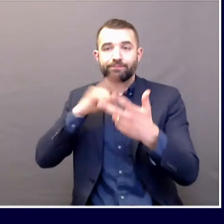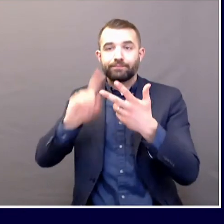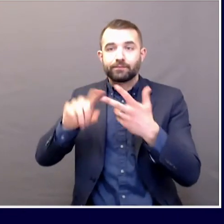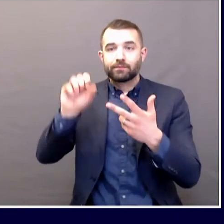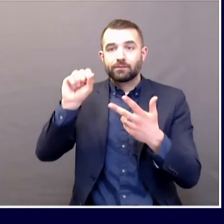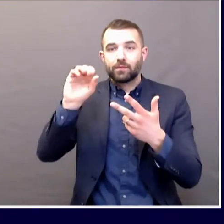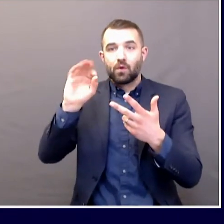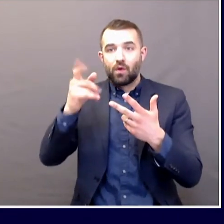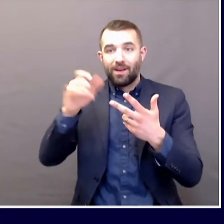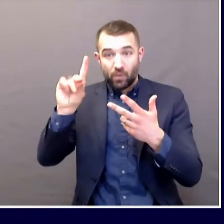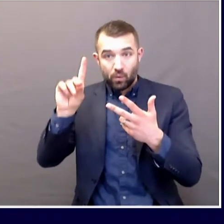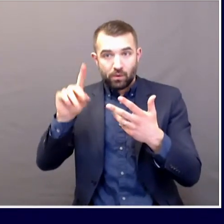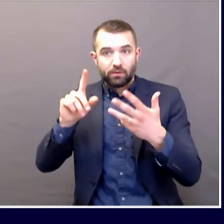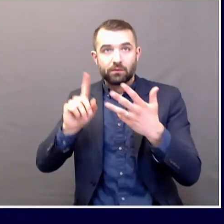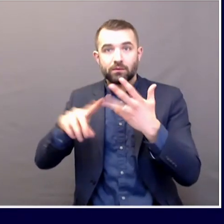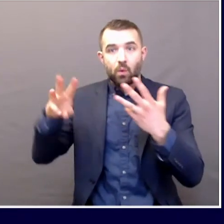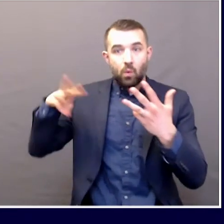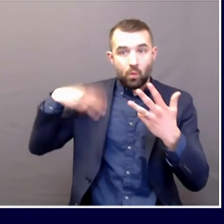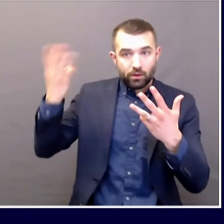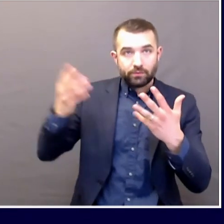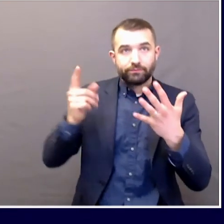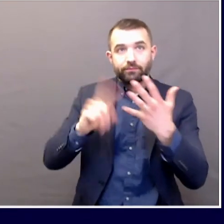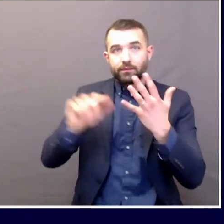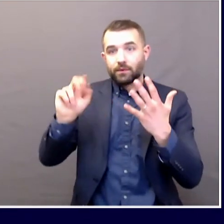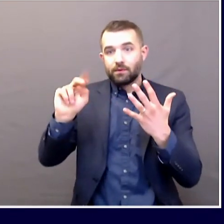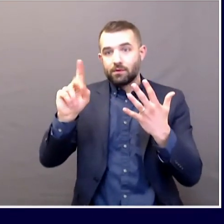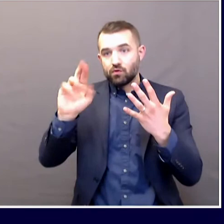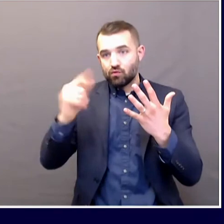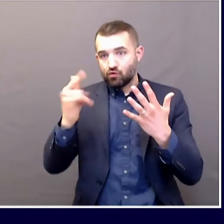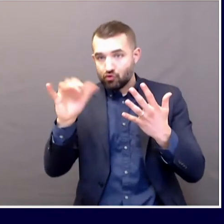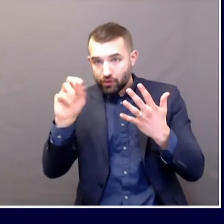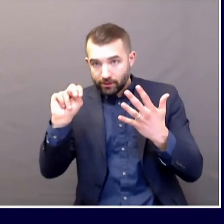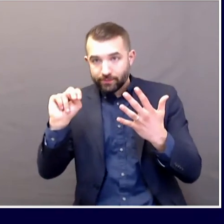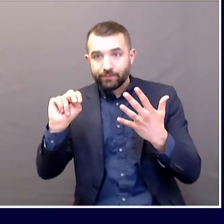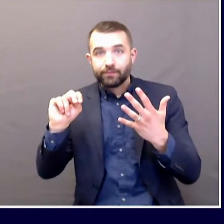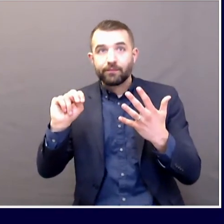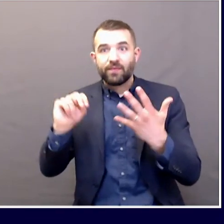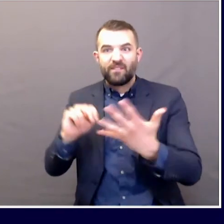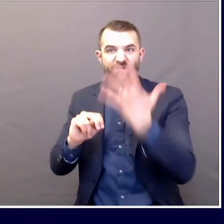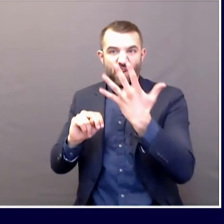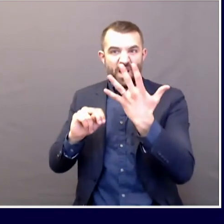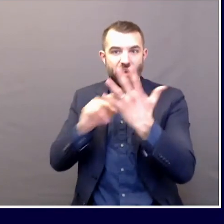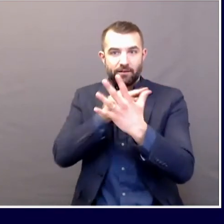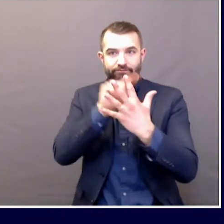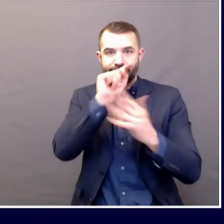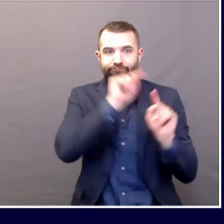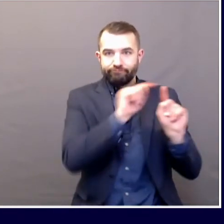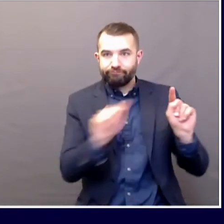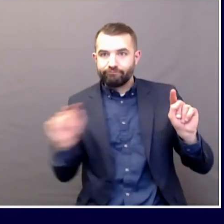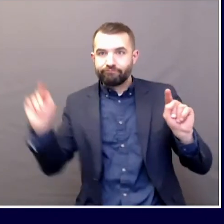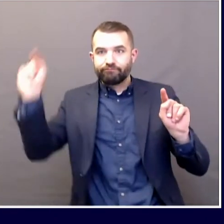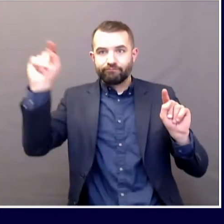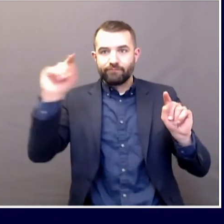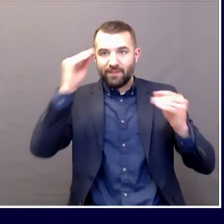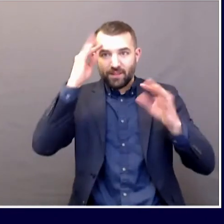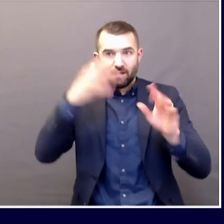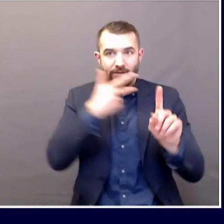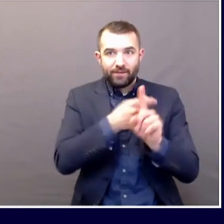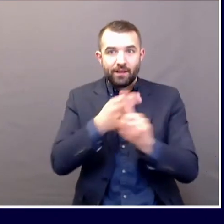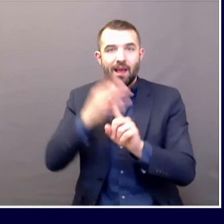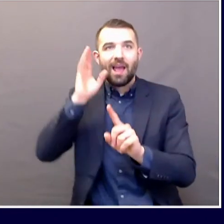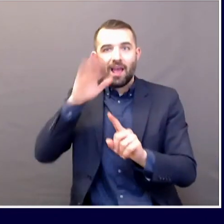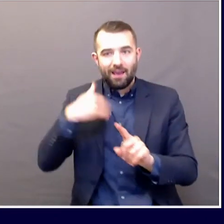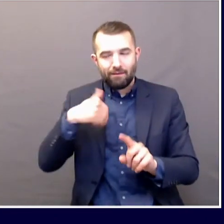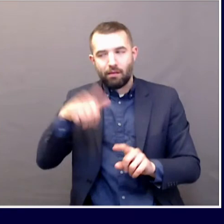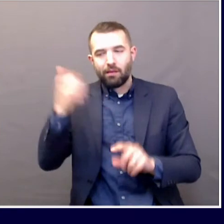paying a lot of attention and focus. Commissioner, did I miss anything on your end? Transportation is also an issue, but there's a